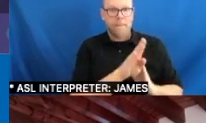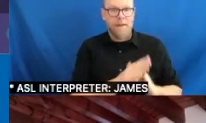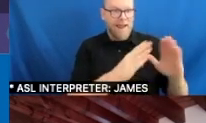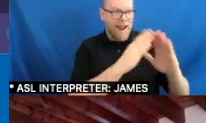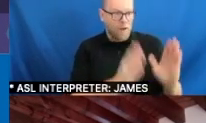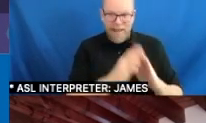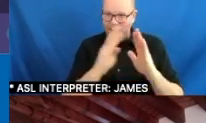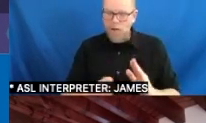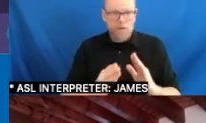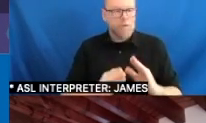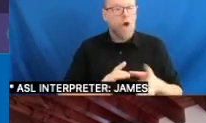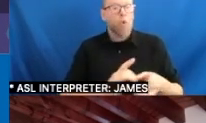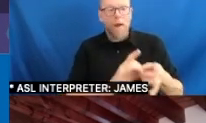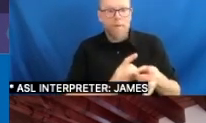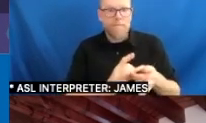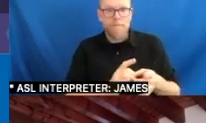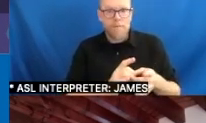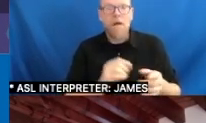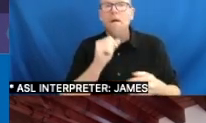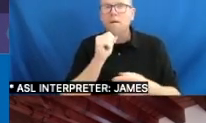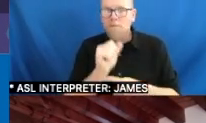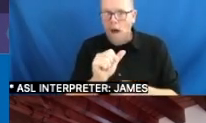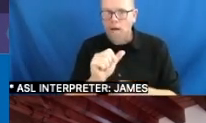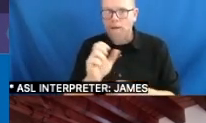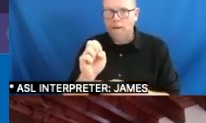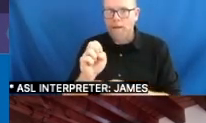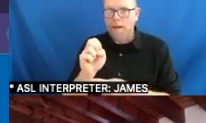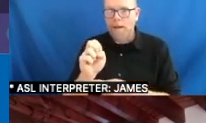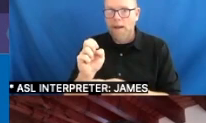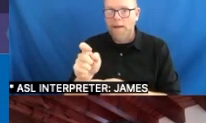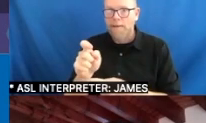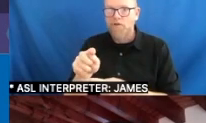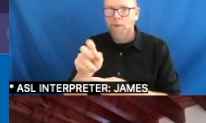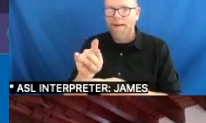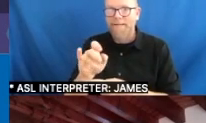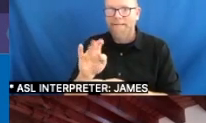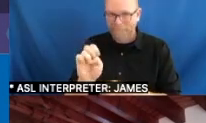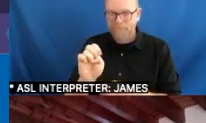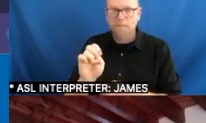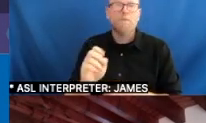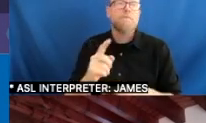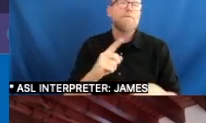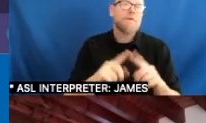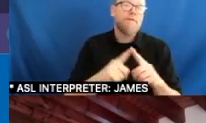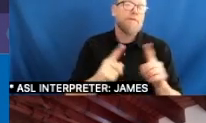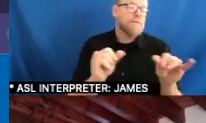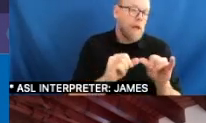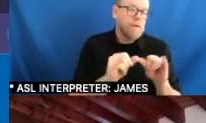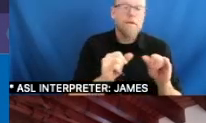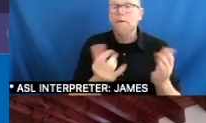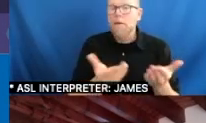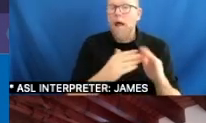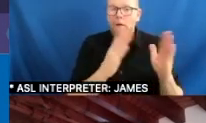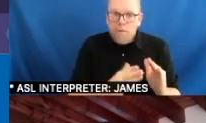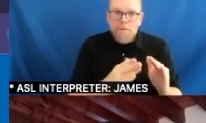that are non-extractive. And housing cooperatives can come in many shapes and sizes. They can include townhouses,